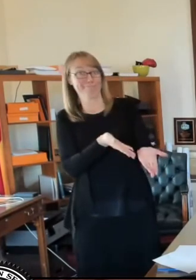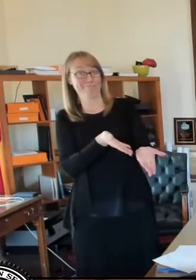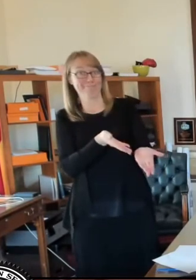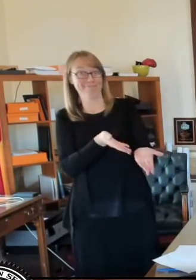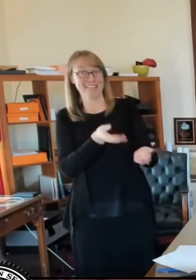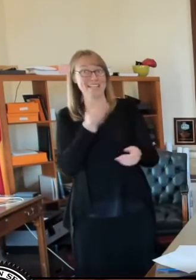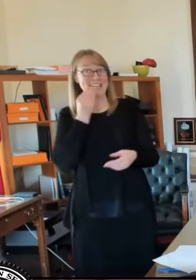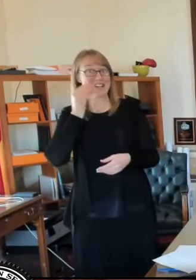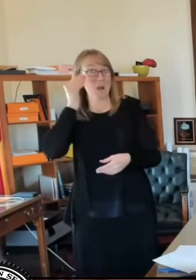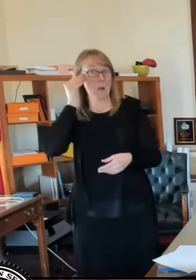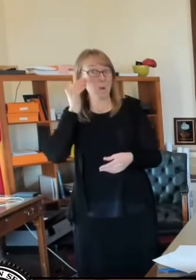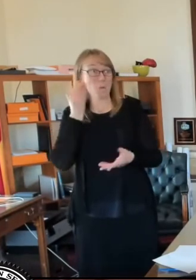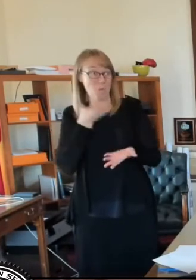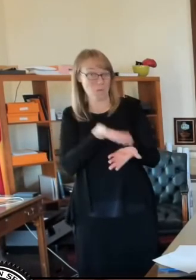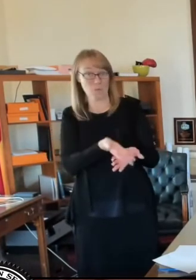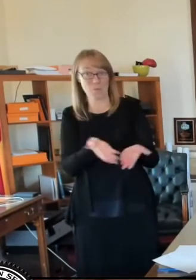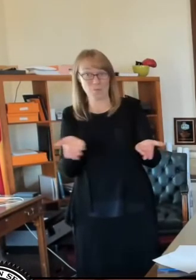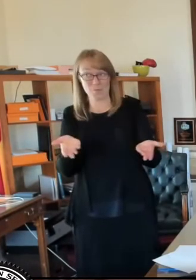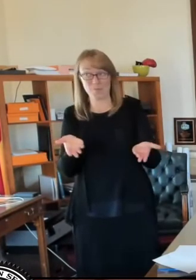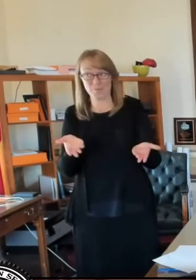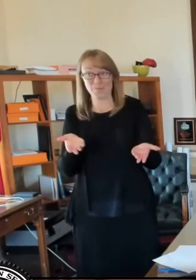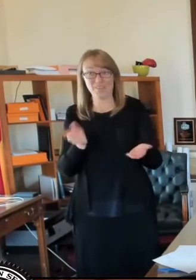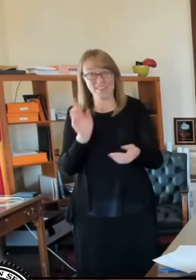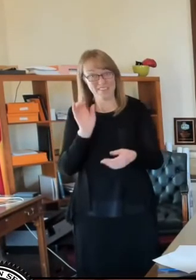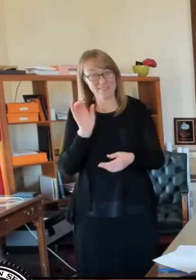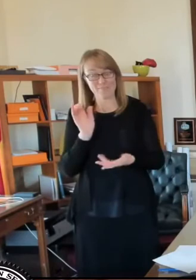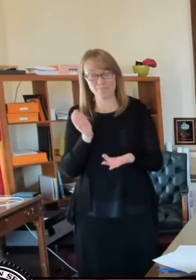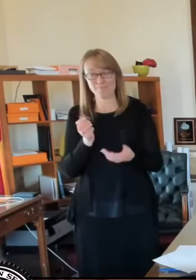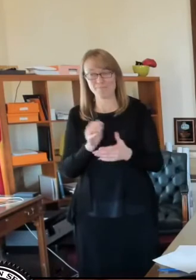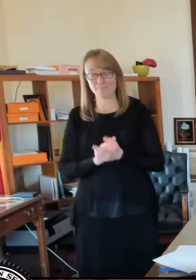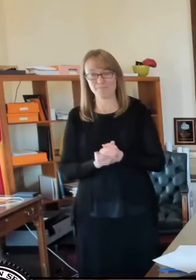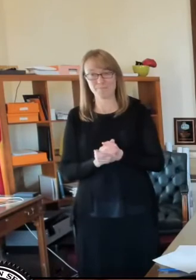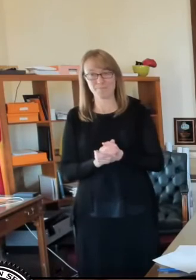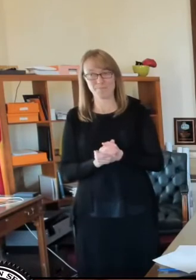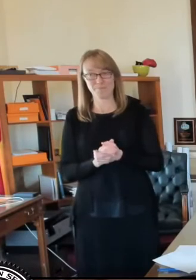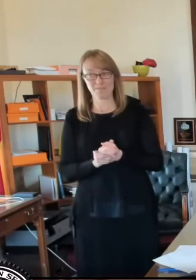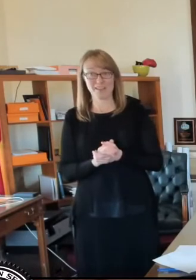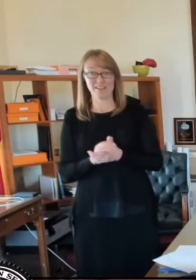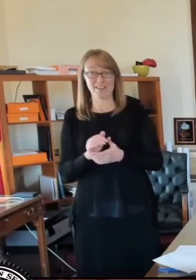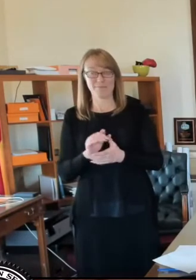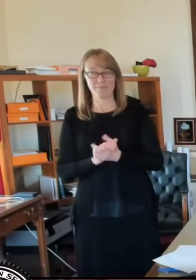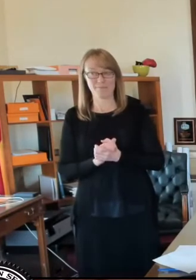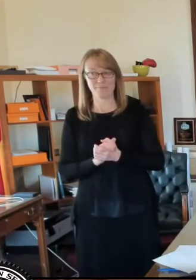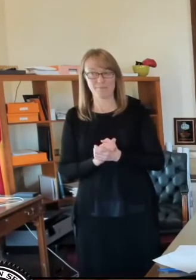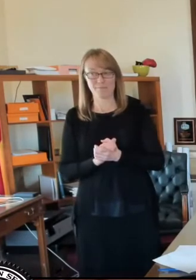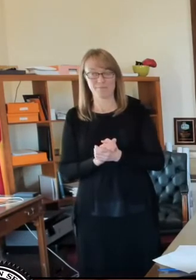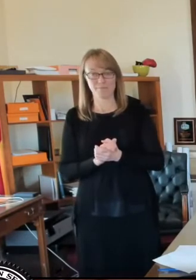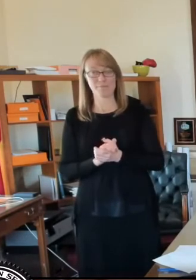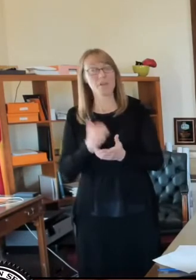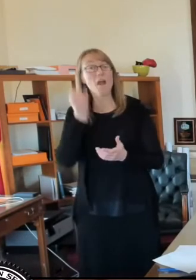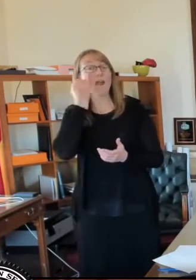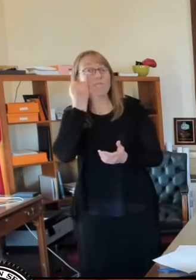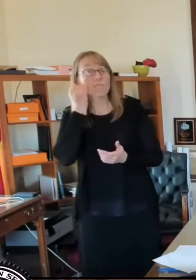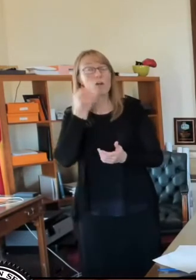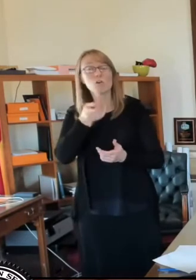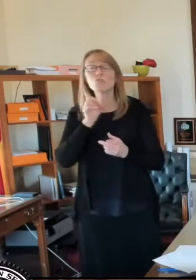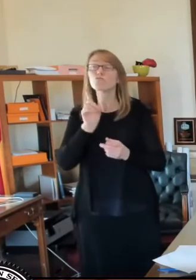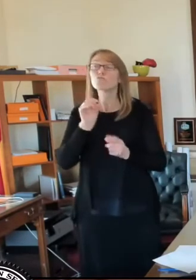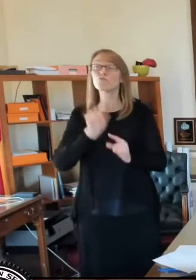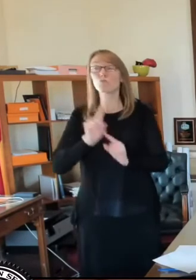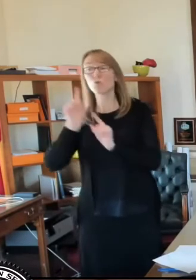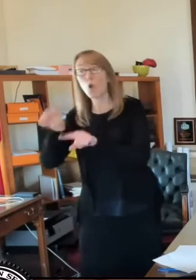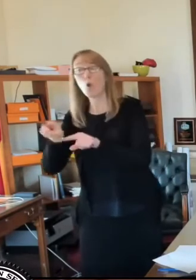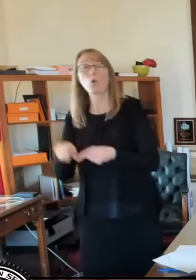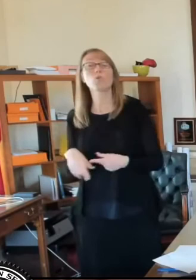And if you do go out, which some people are, not not a lot, but if you do go out, just